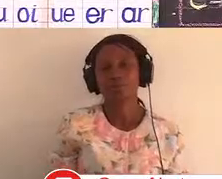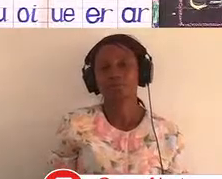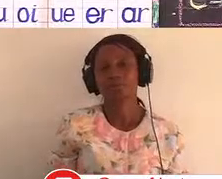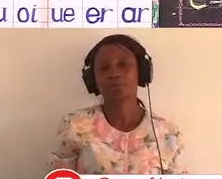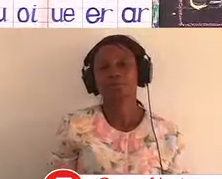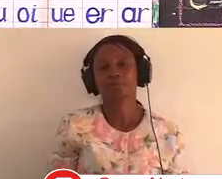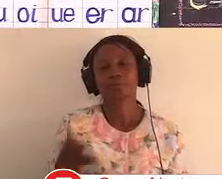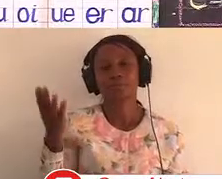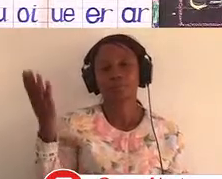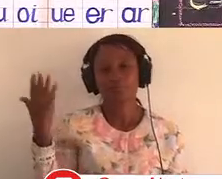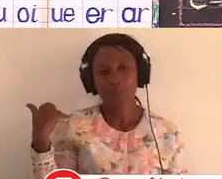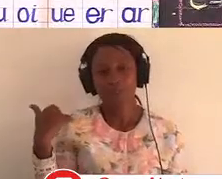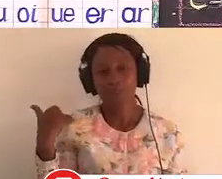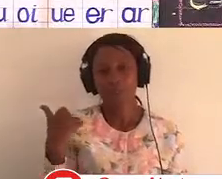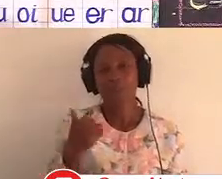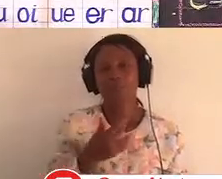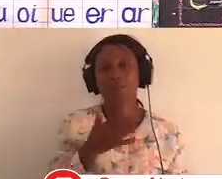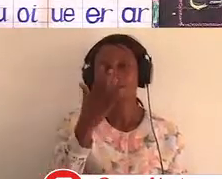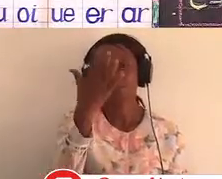The last and not the least,